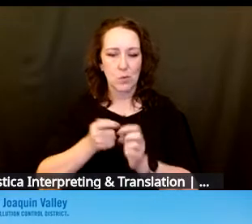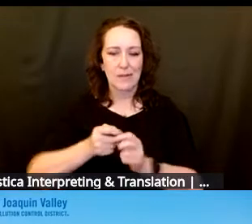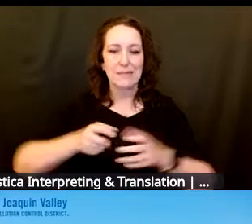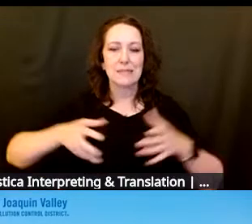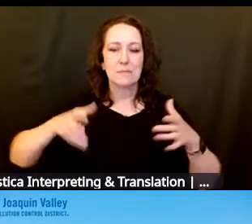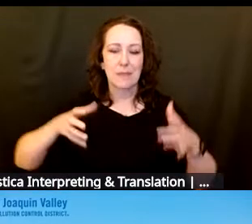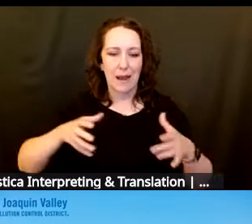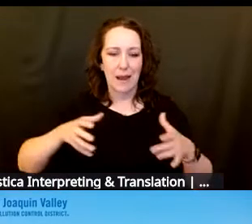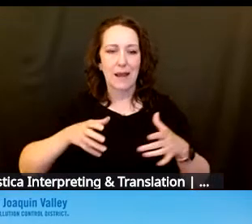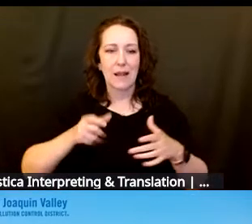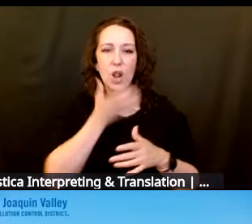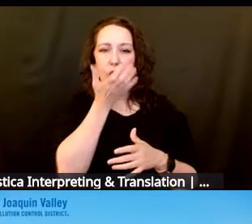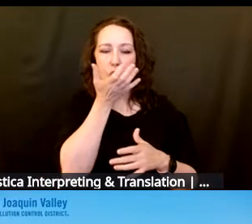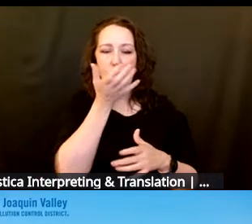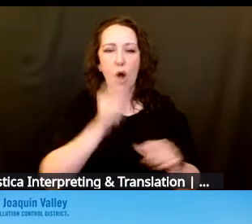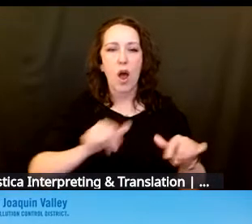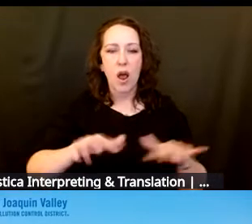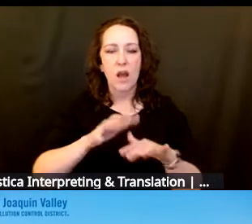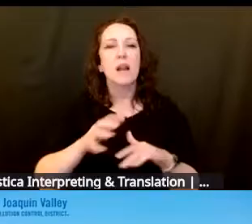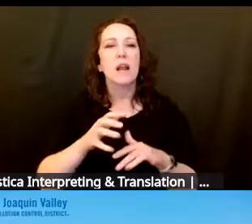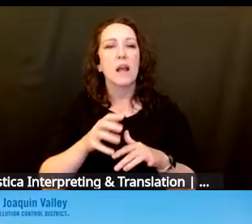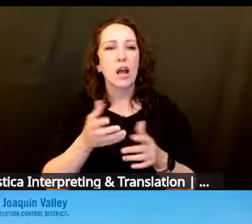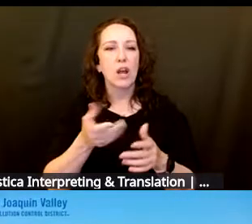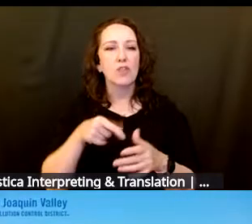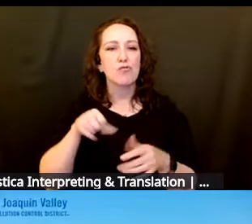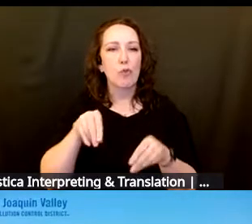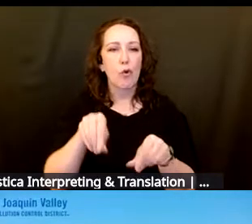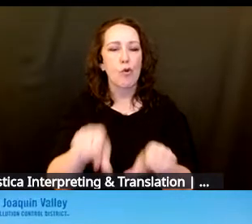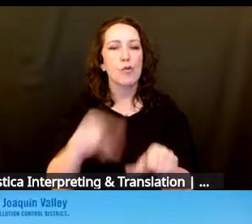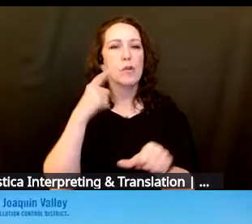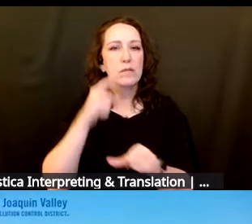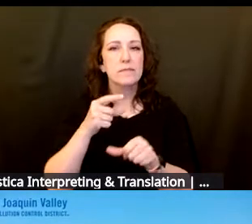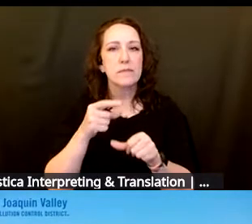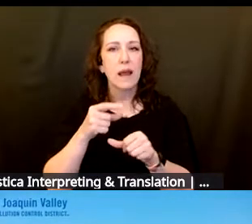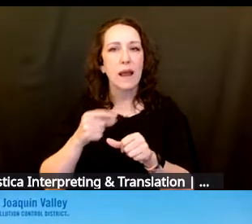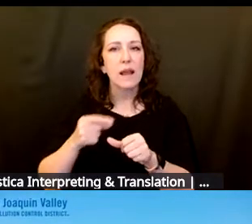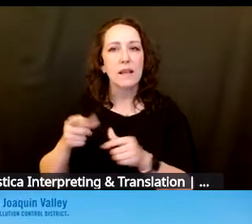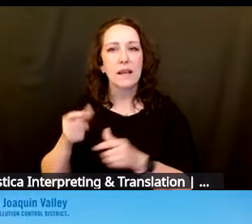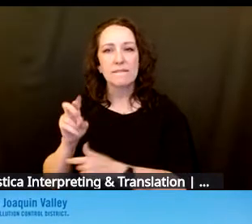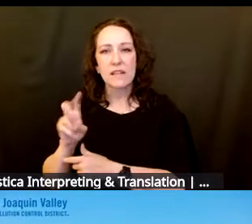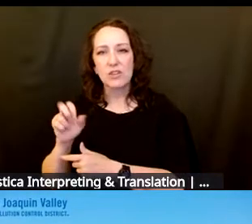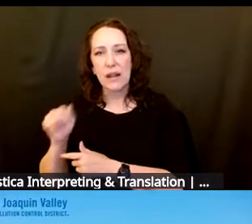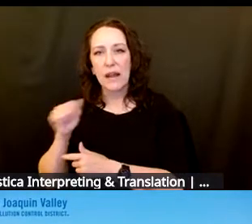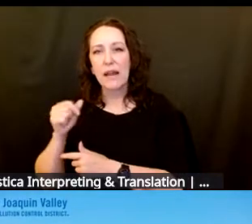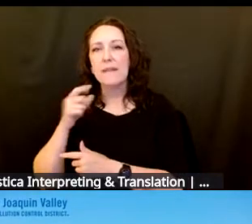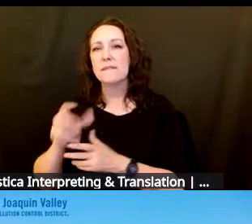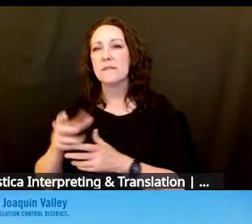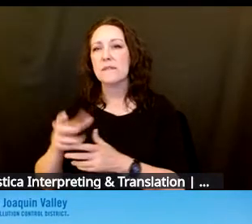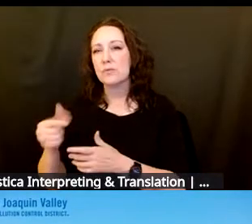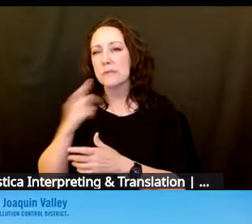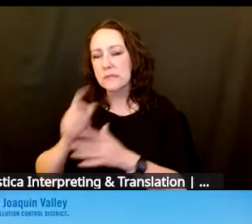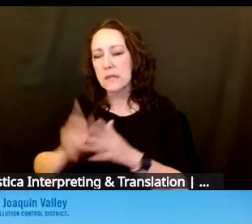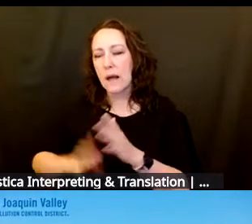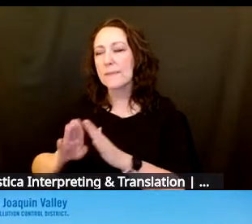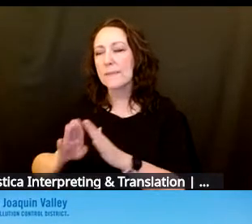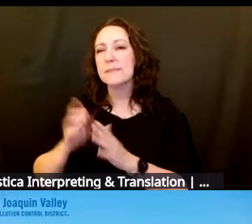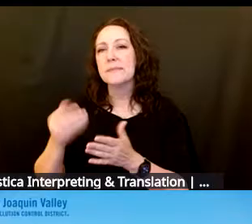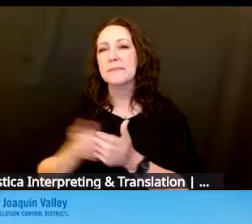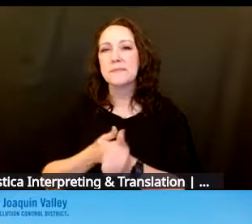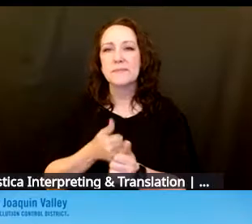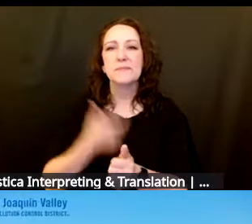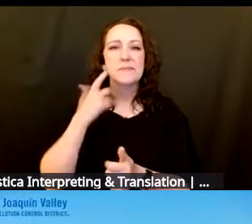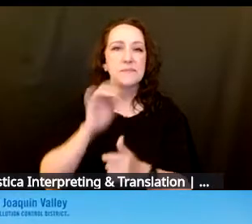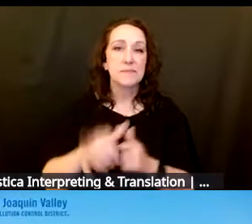measure, as well as hearing urban greening and vegetative barriers updates. You'll have the opportunity to ask questions and share your reflections with the